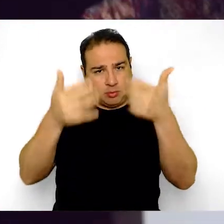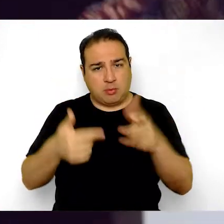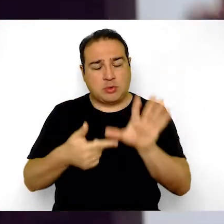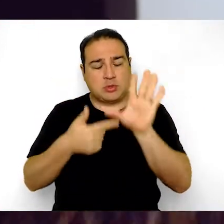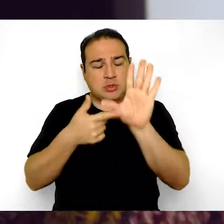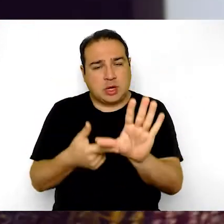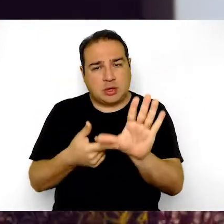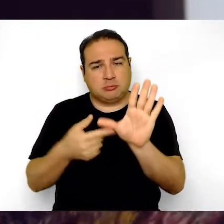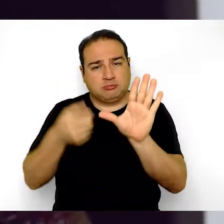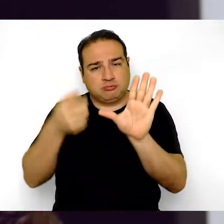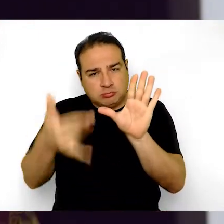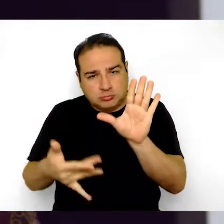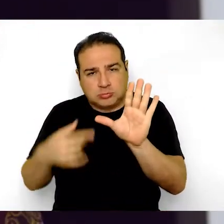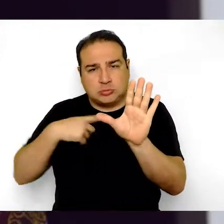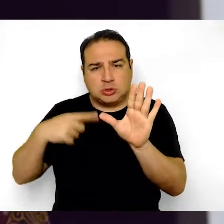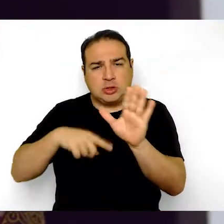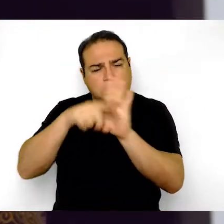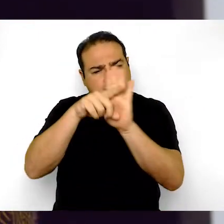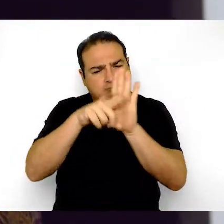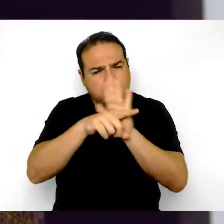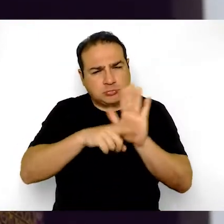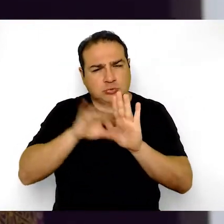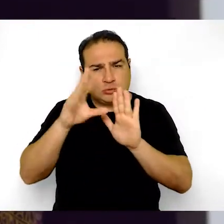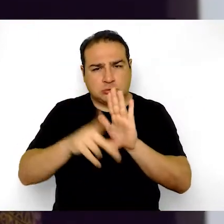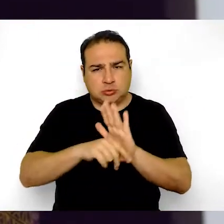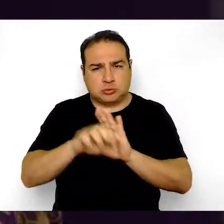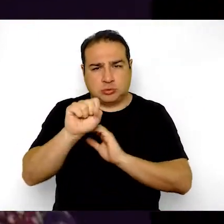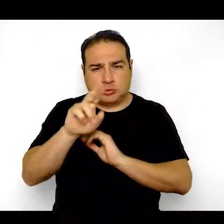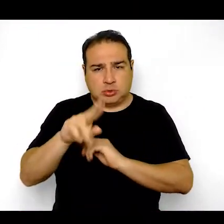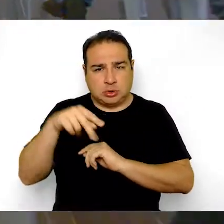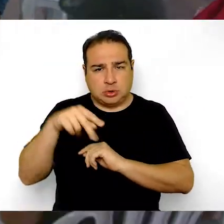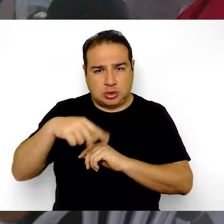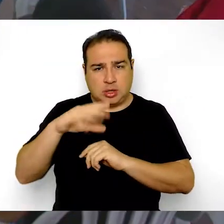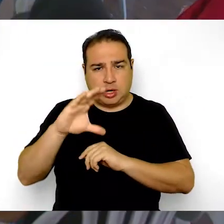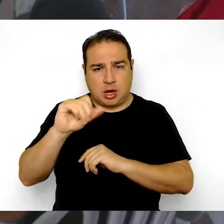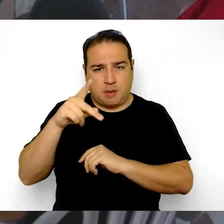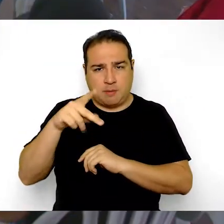presented here, this diagnosis here at the Subprefeitura of Campolim.